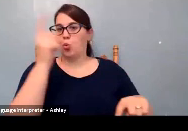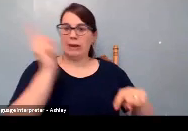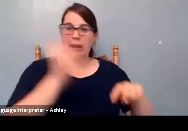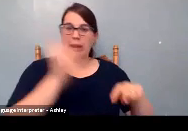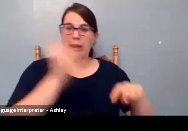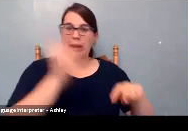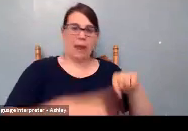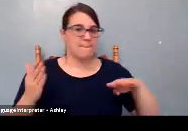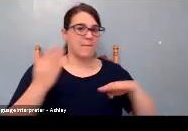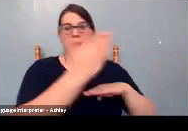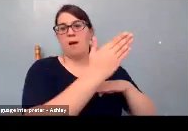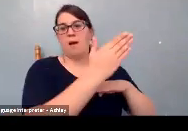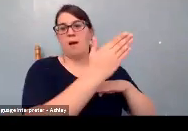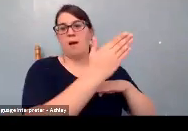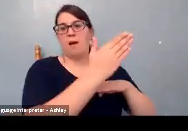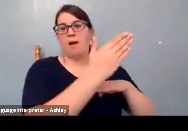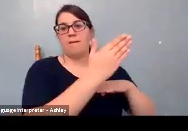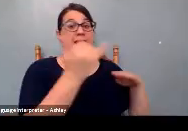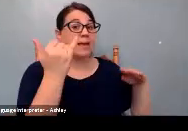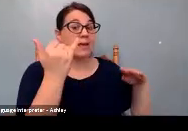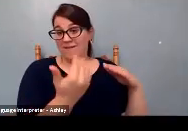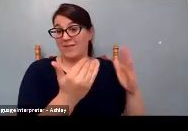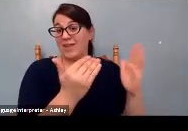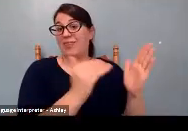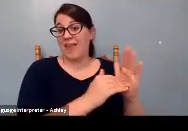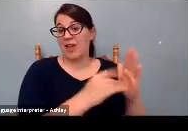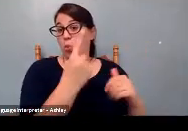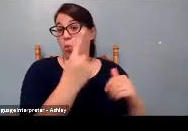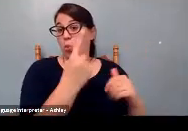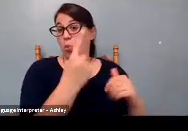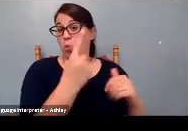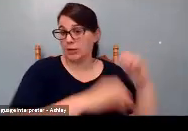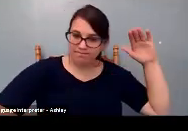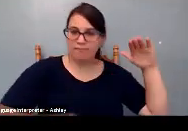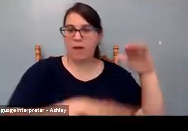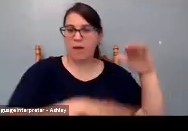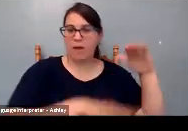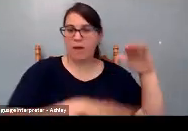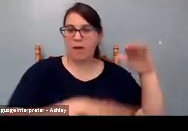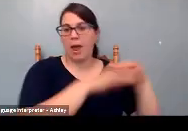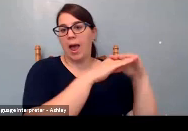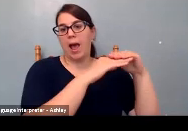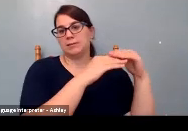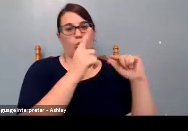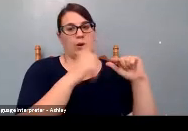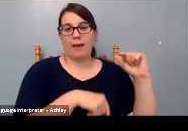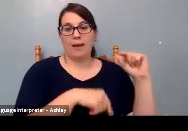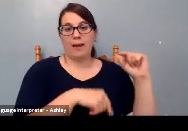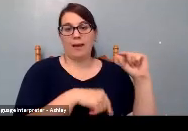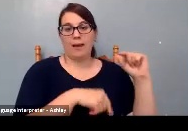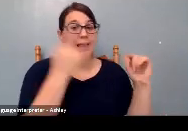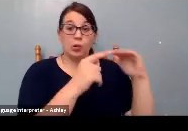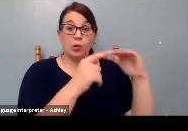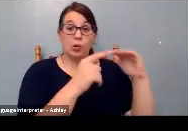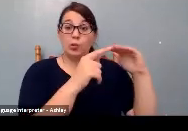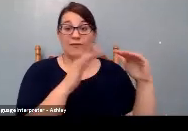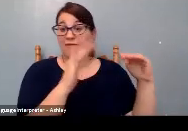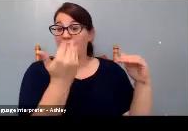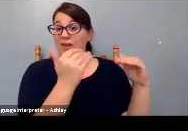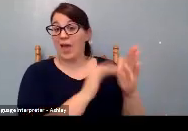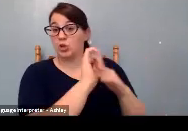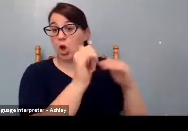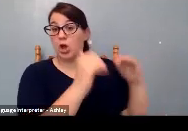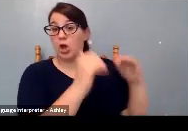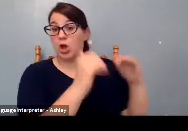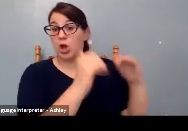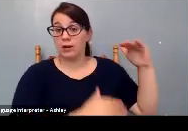if you spend down your balance to below 15,000. So another little tip, the 15,000 is actually tied to the